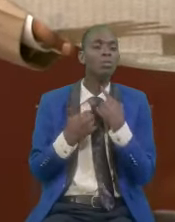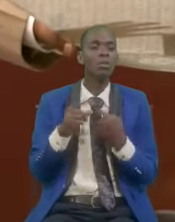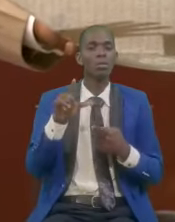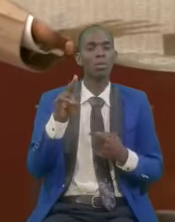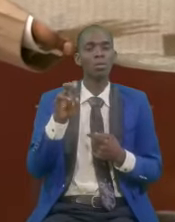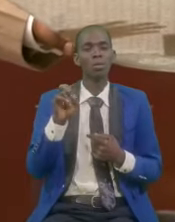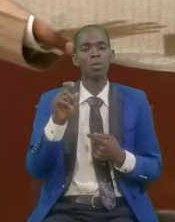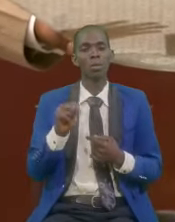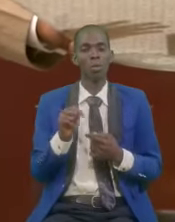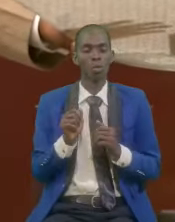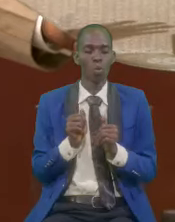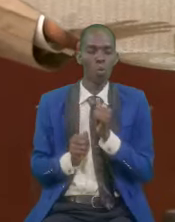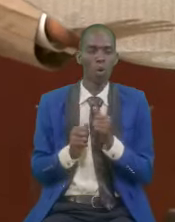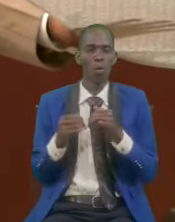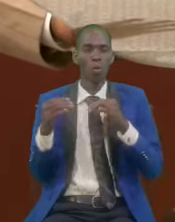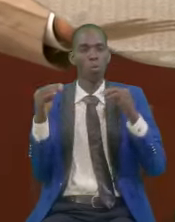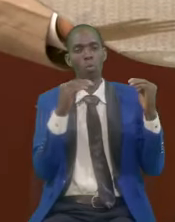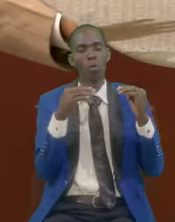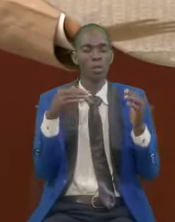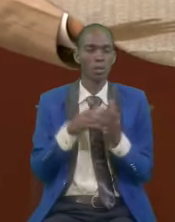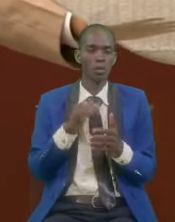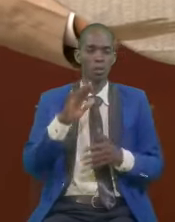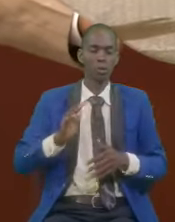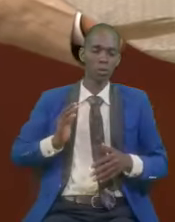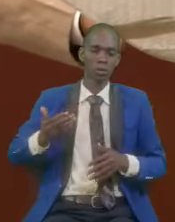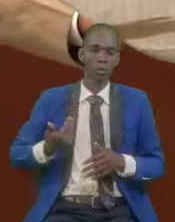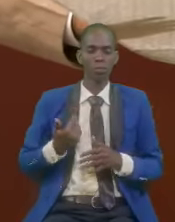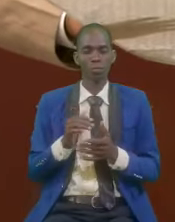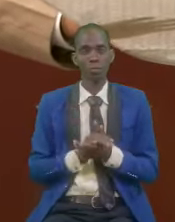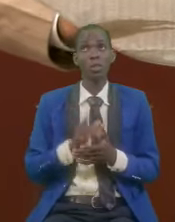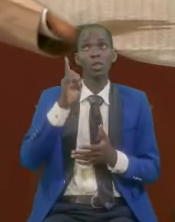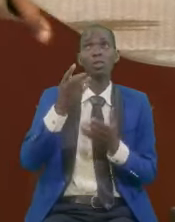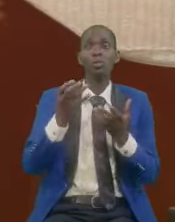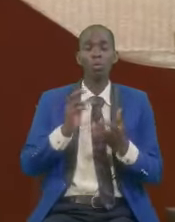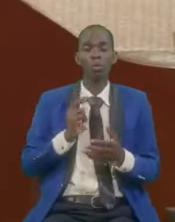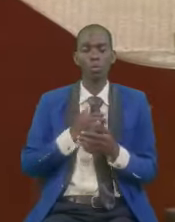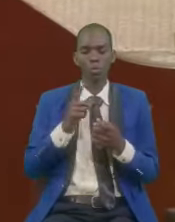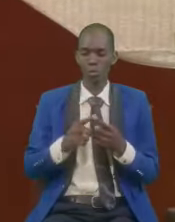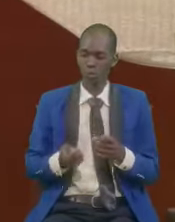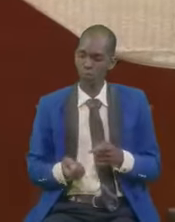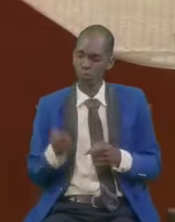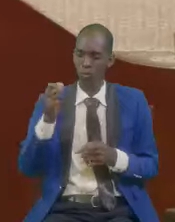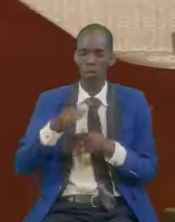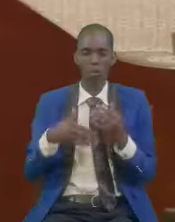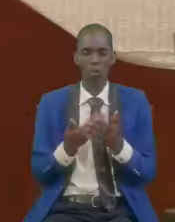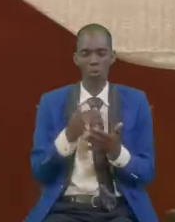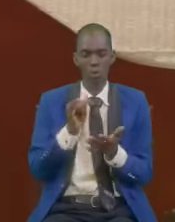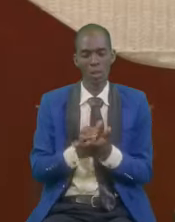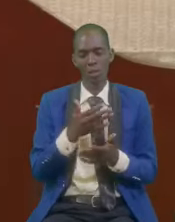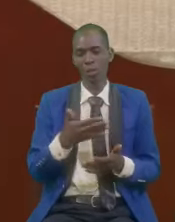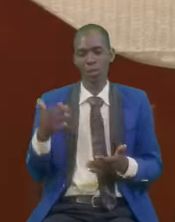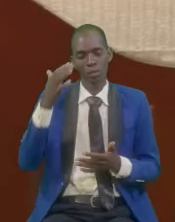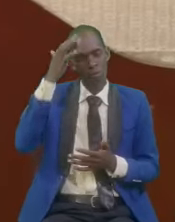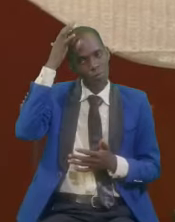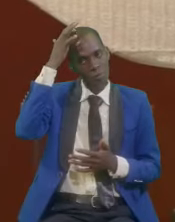war against the soul. He wants us to get rid of all those things. Look at number three here